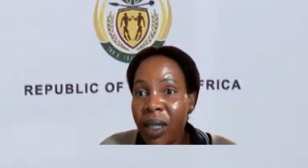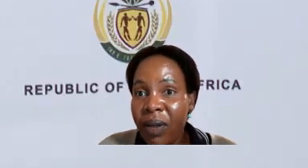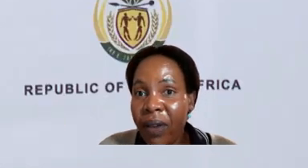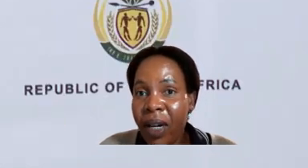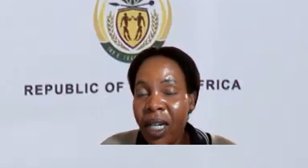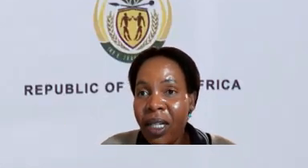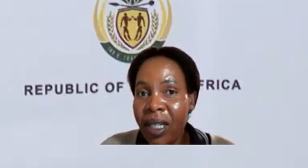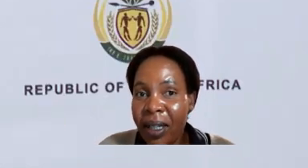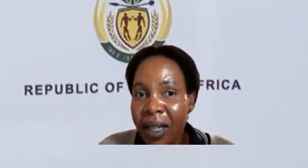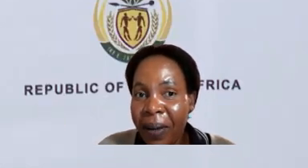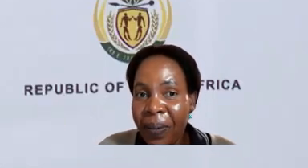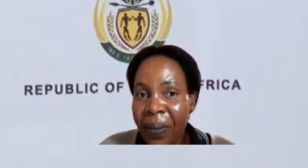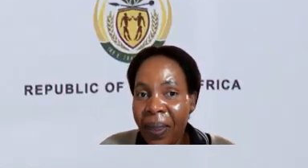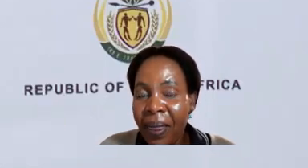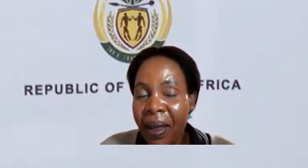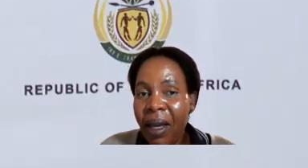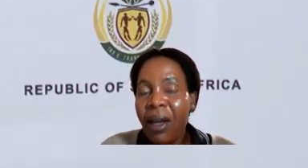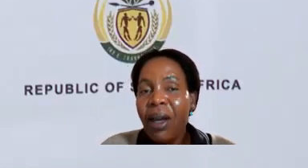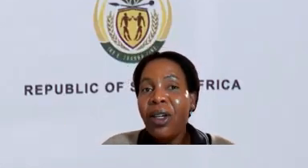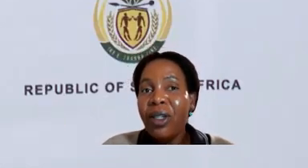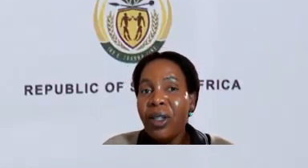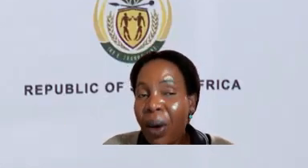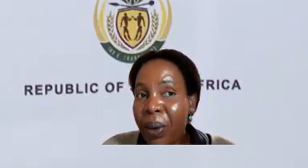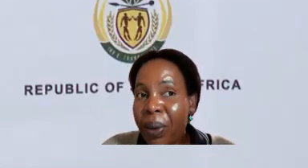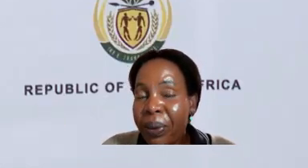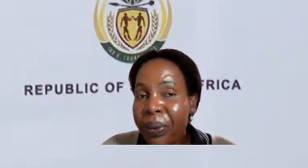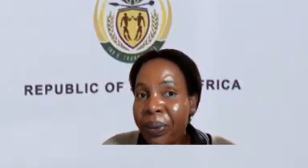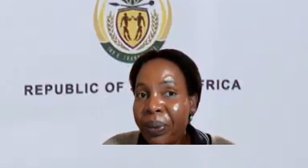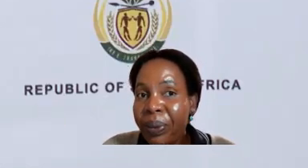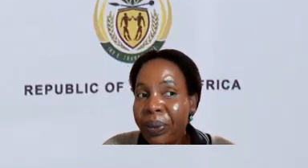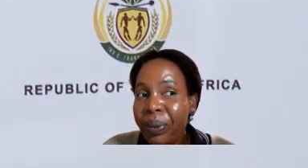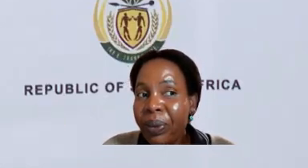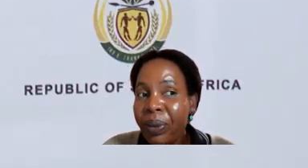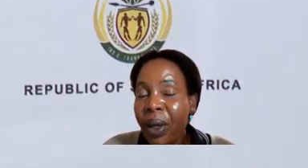other 4,500 are still there. So,